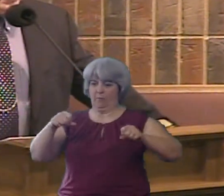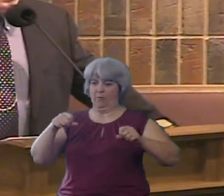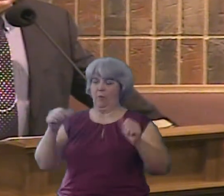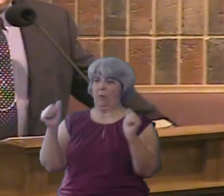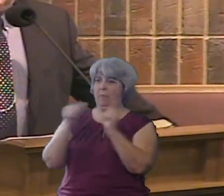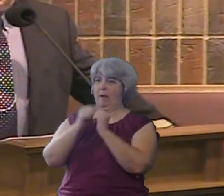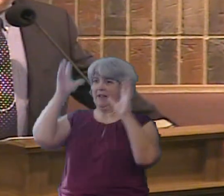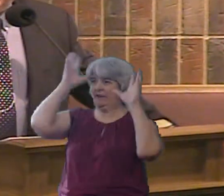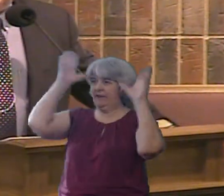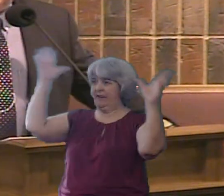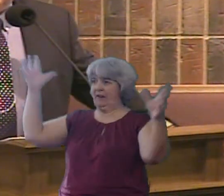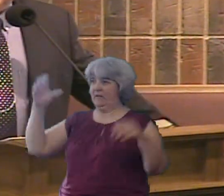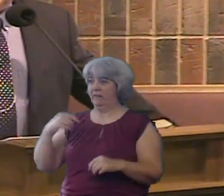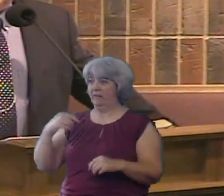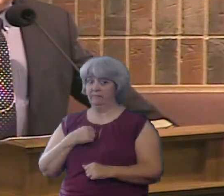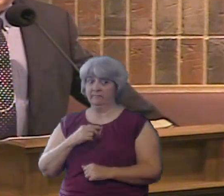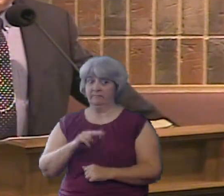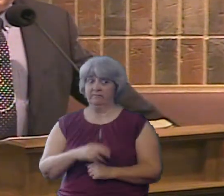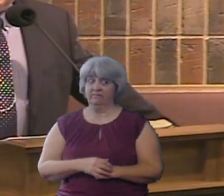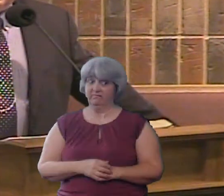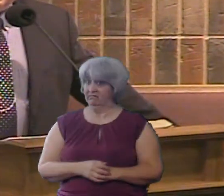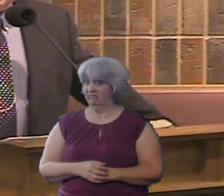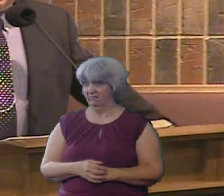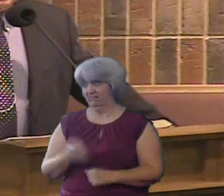Now, I got some sympathy for that.